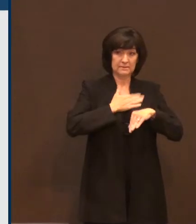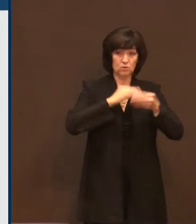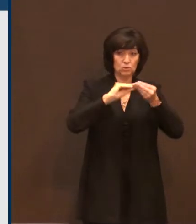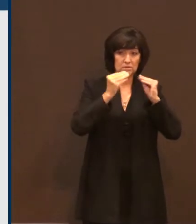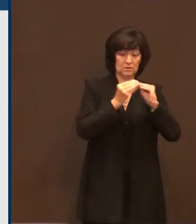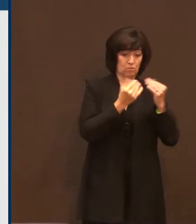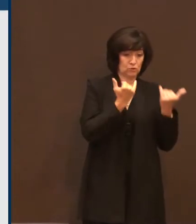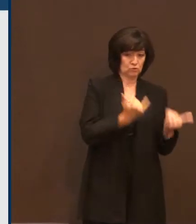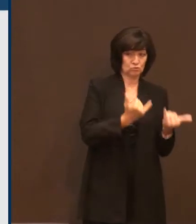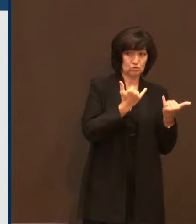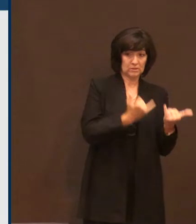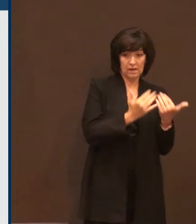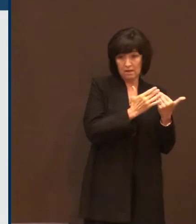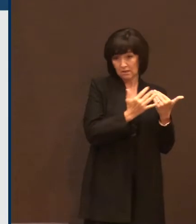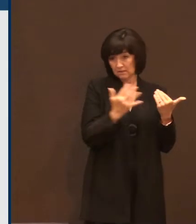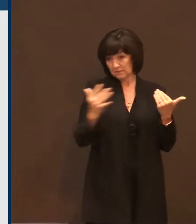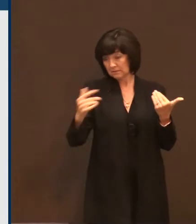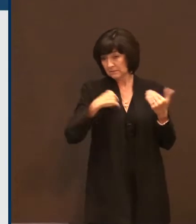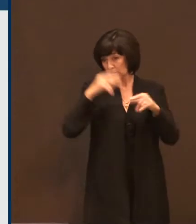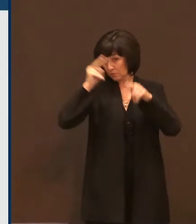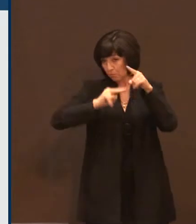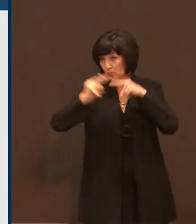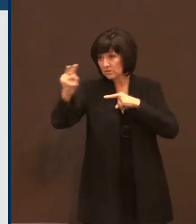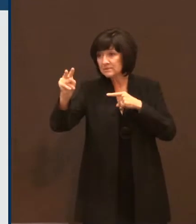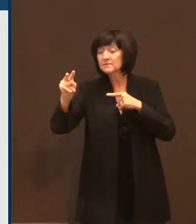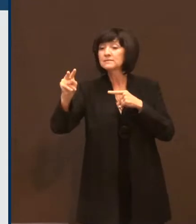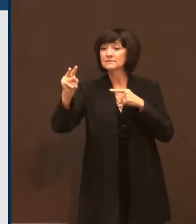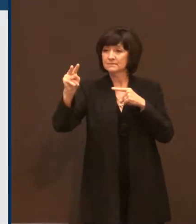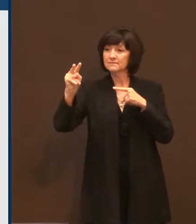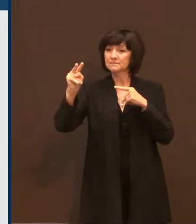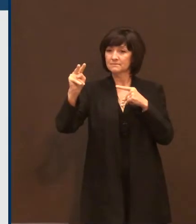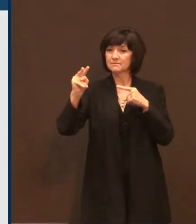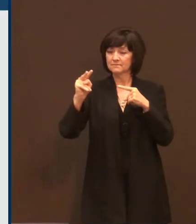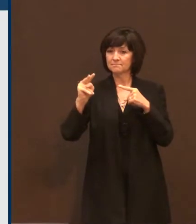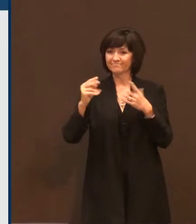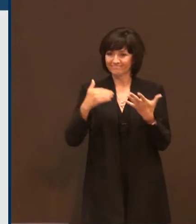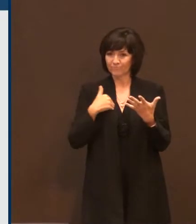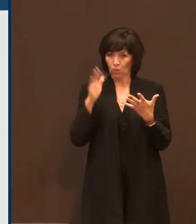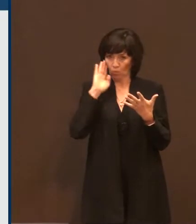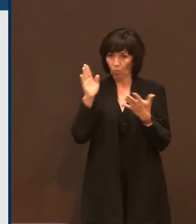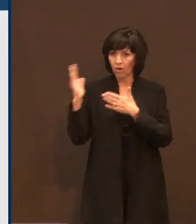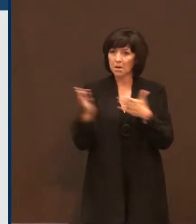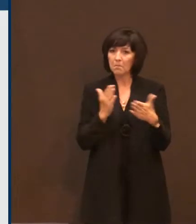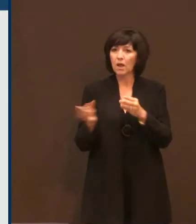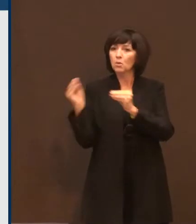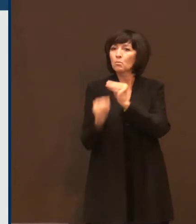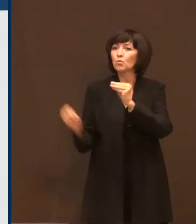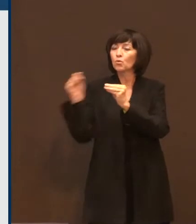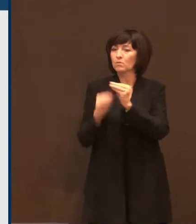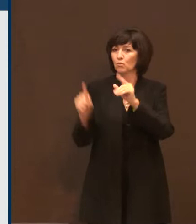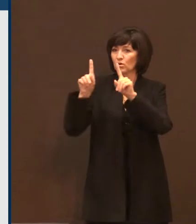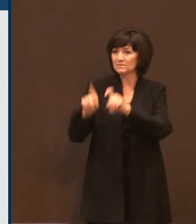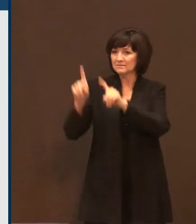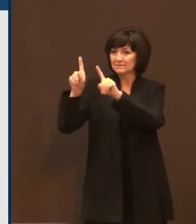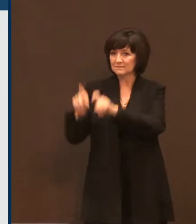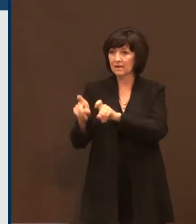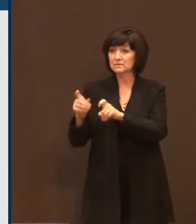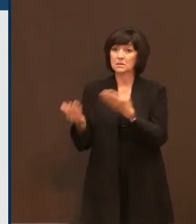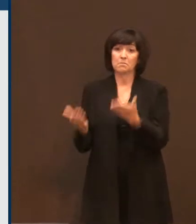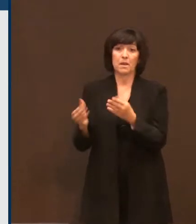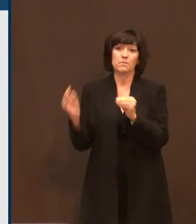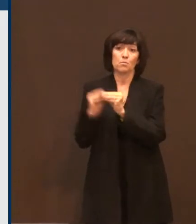our trajectory going forward, our increased number of testing. I don't